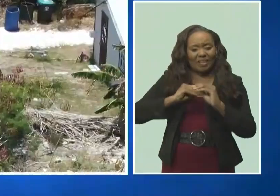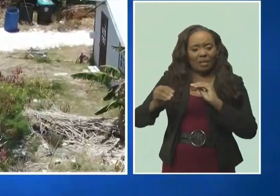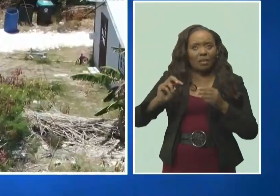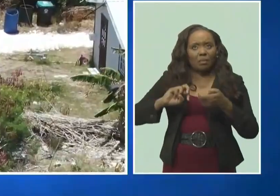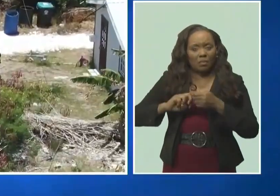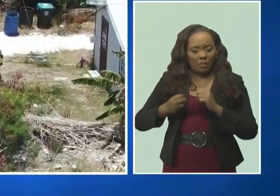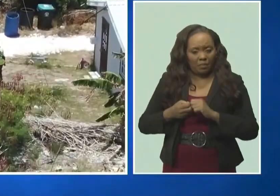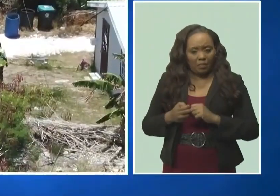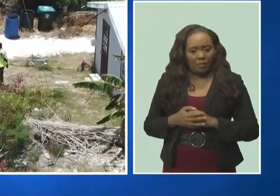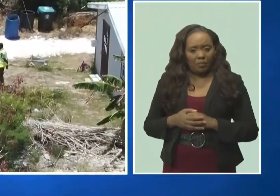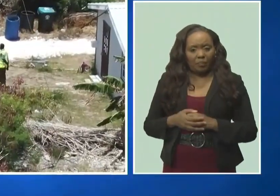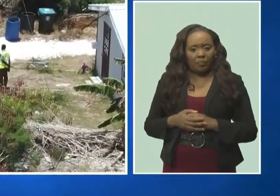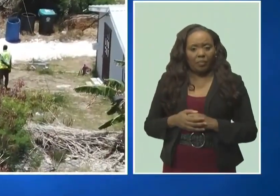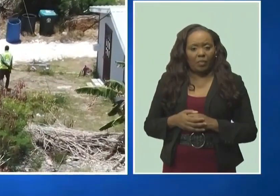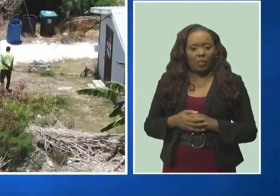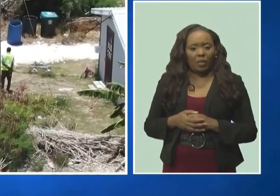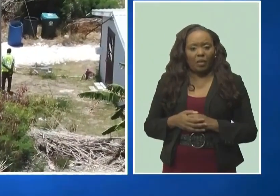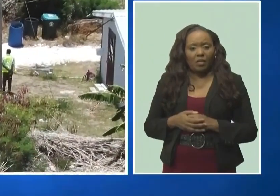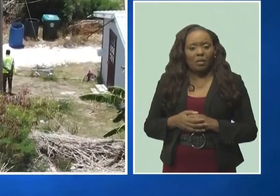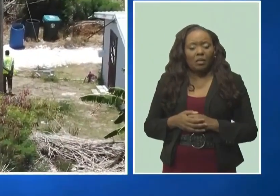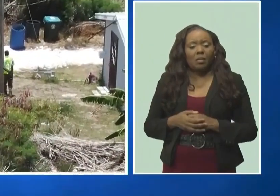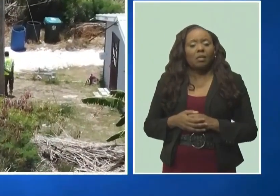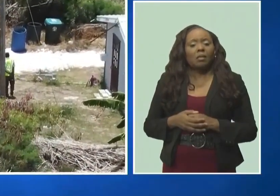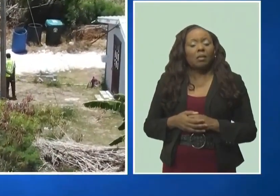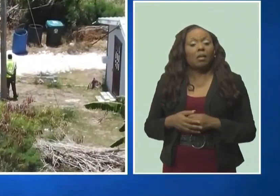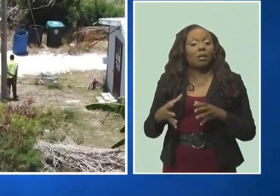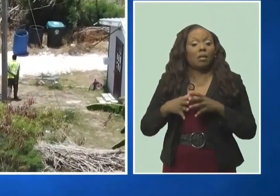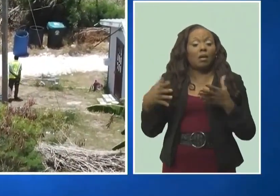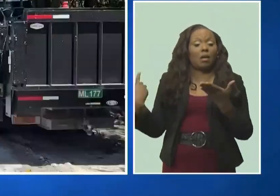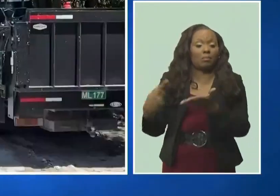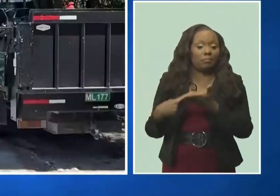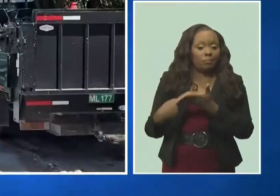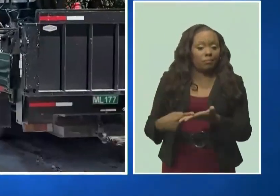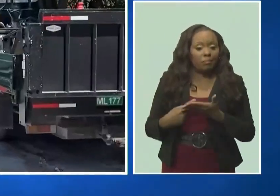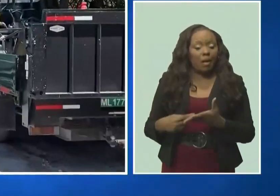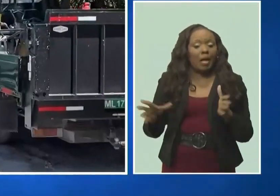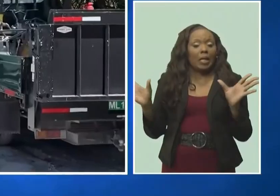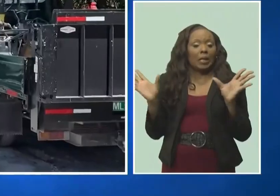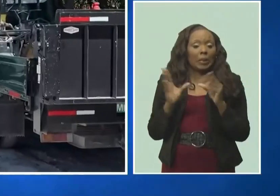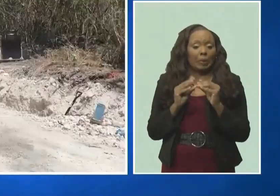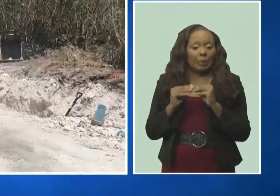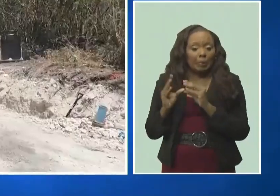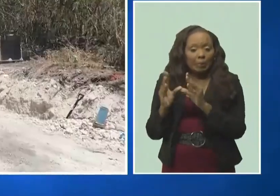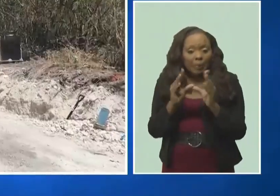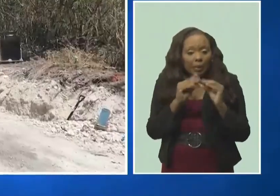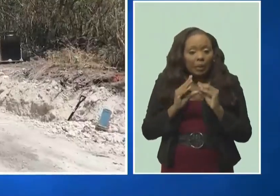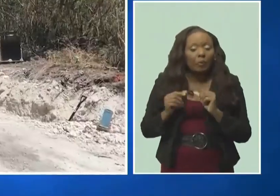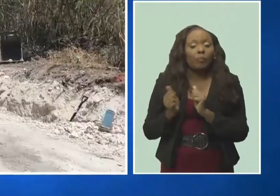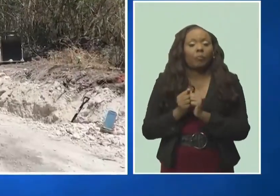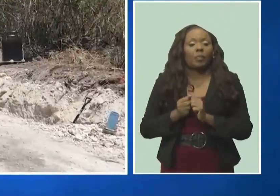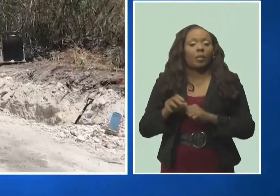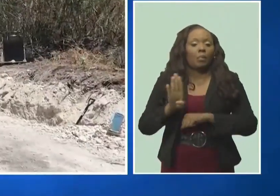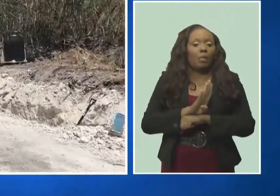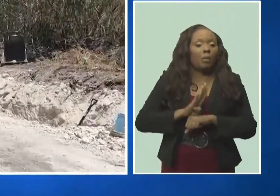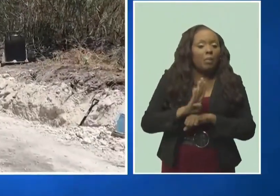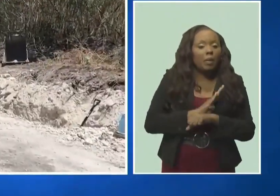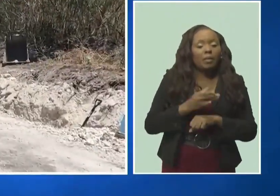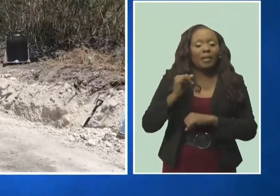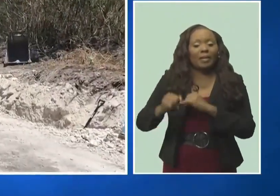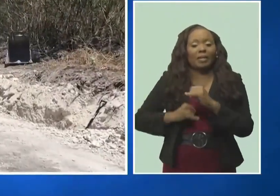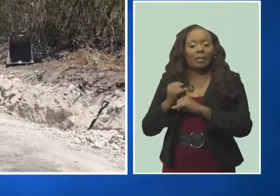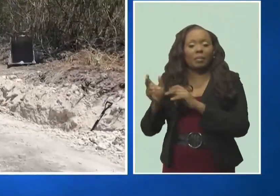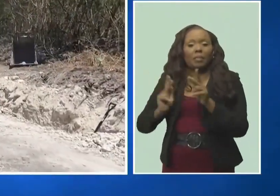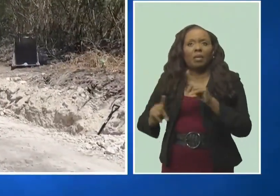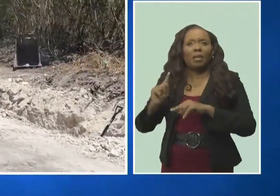tells CBC News several long-term recommendations have been made after consultations with local and international consultants about